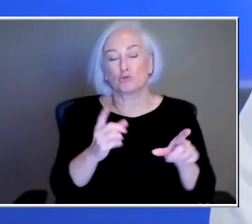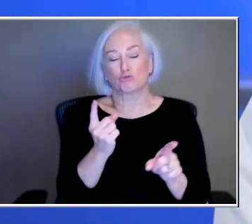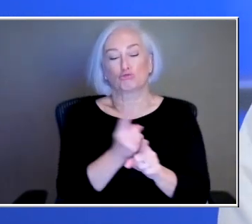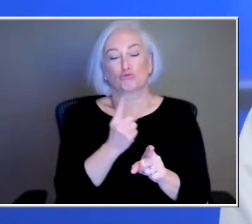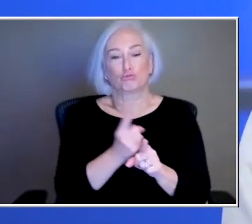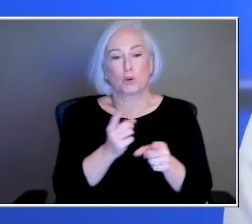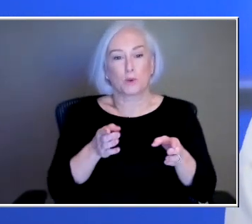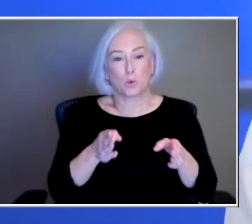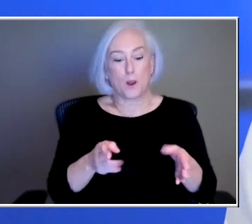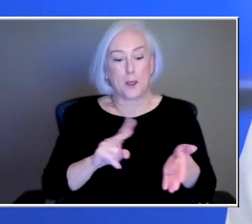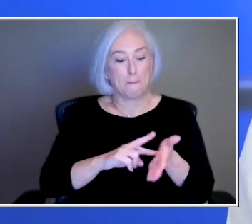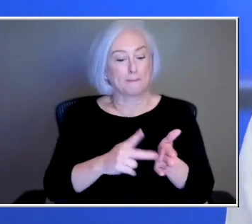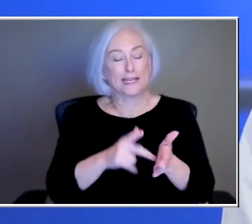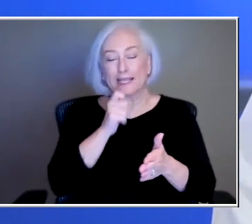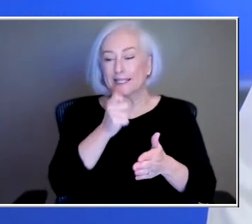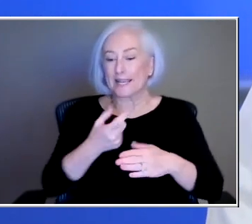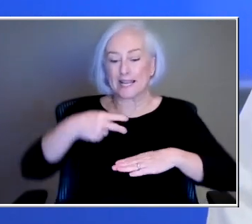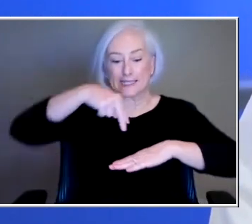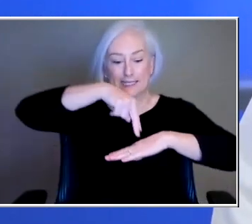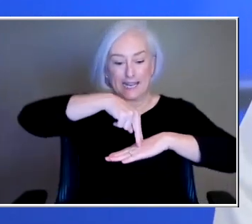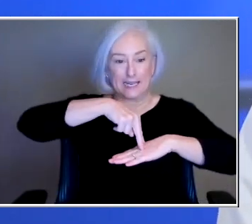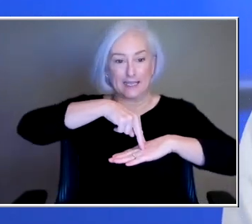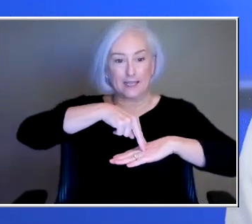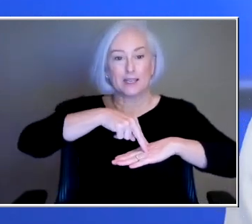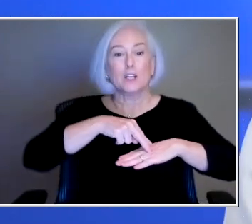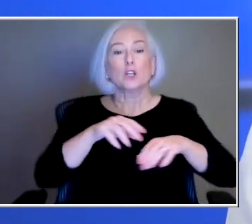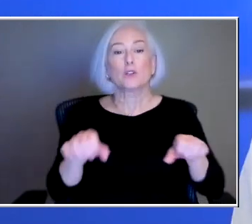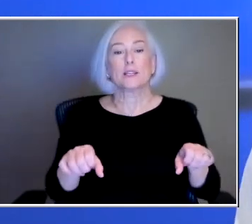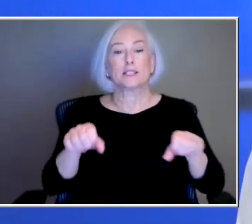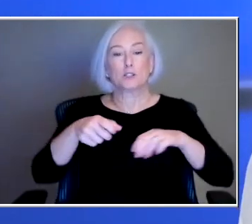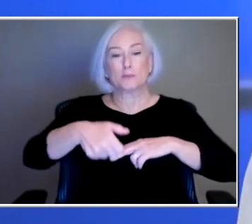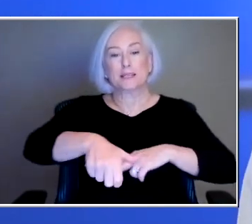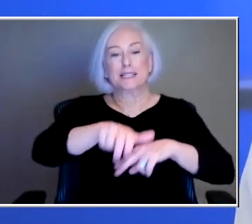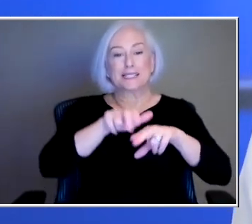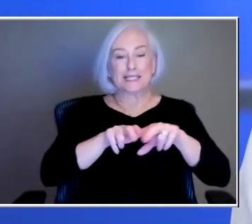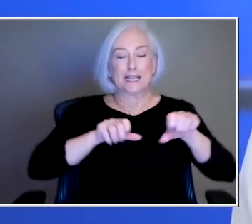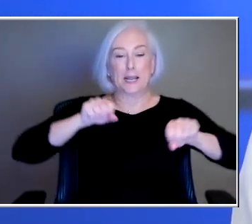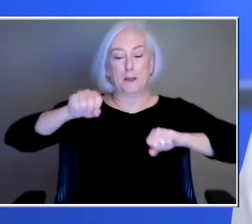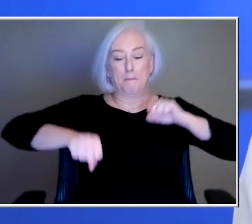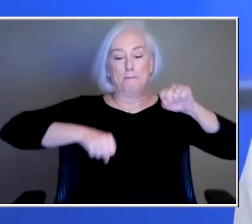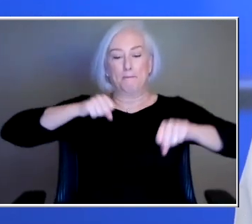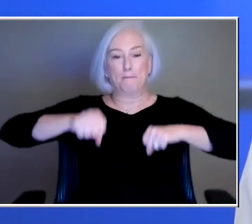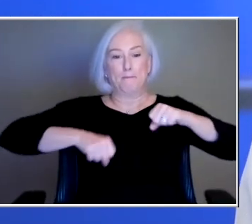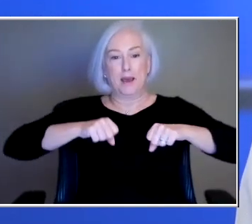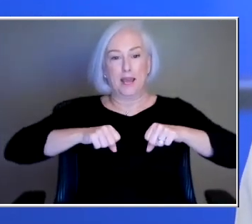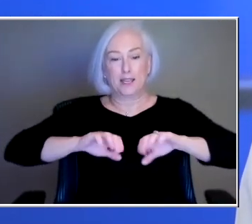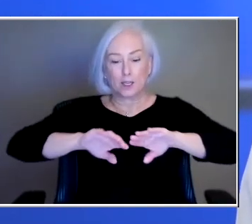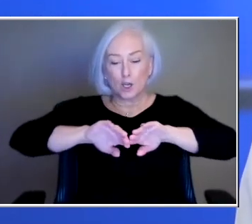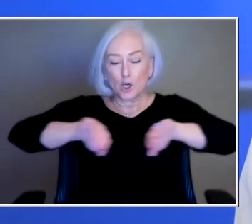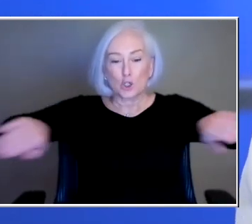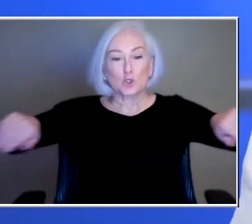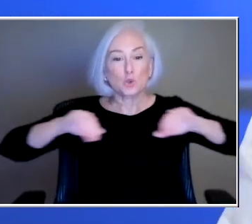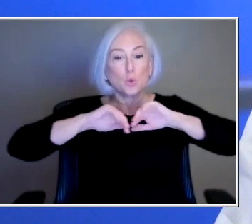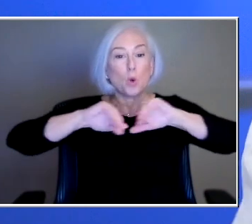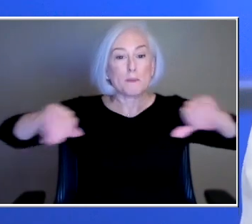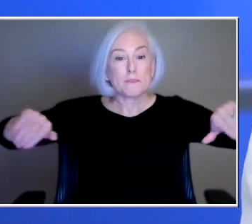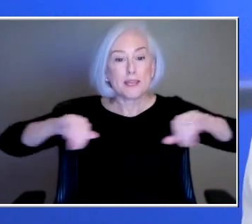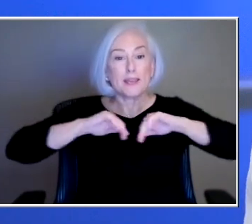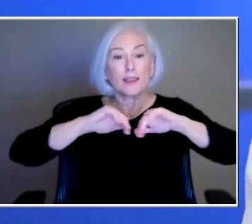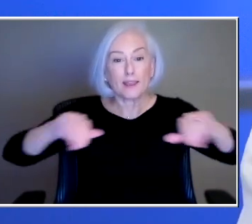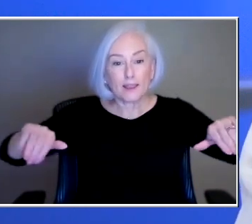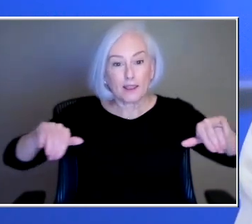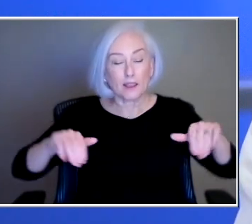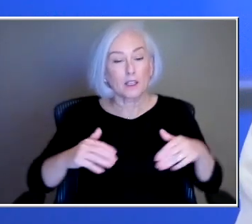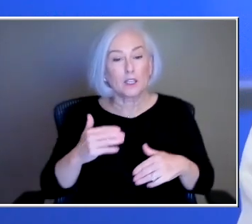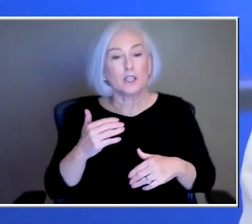So using a recumbent bike, a rowing machine, sometimes swimming, things like that. Because we know in POTS in particular that you can, really one of the